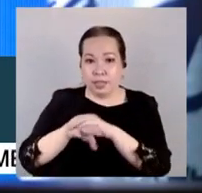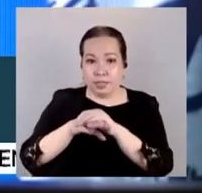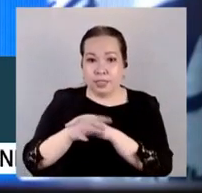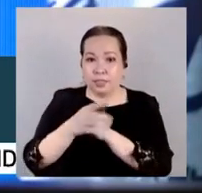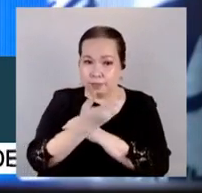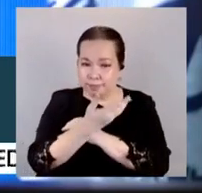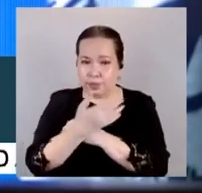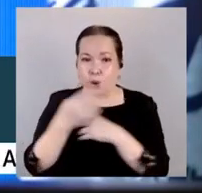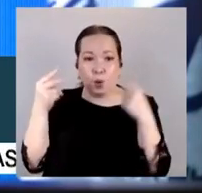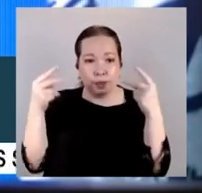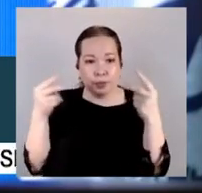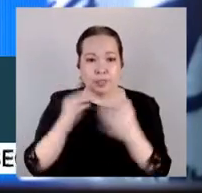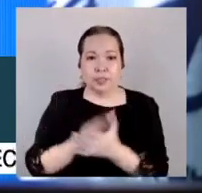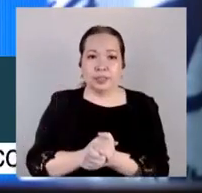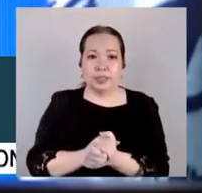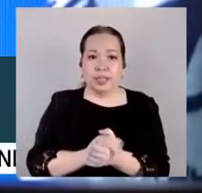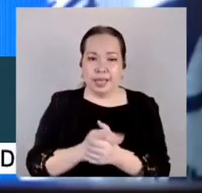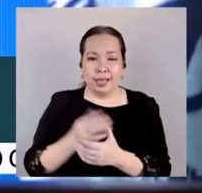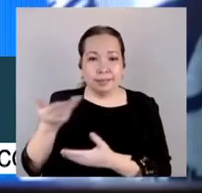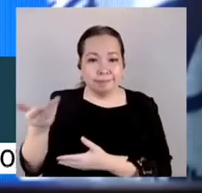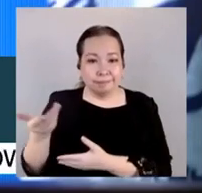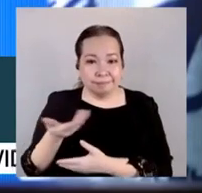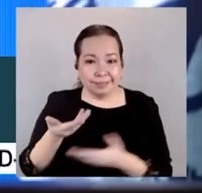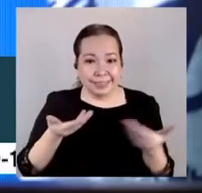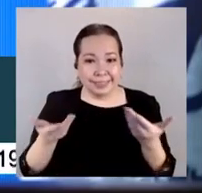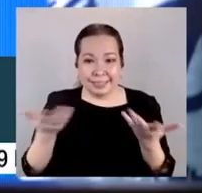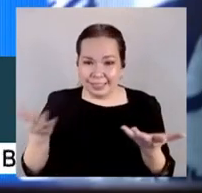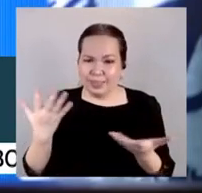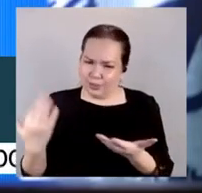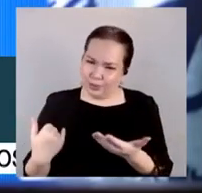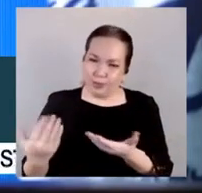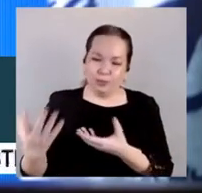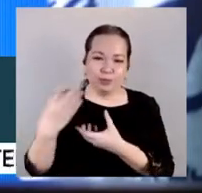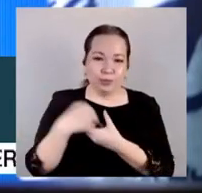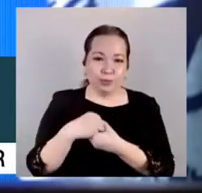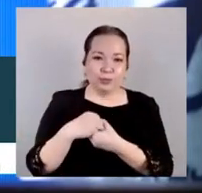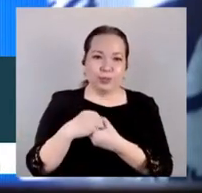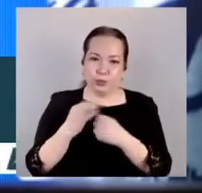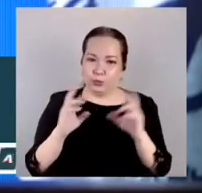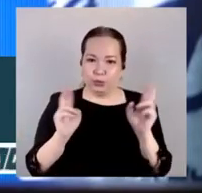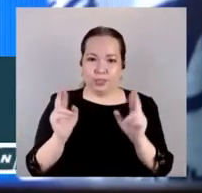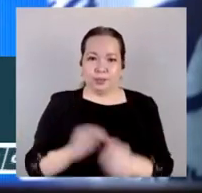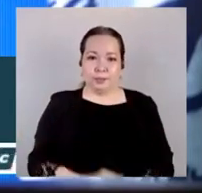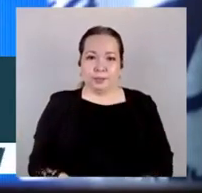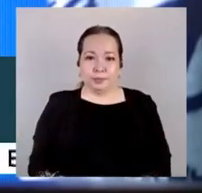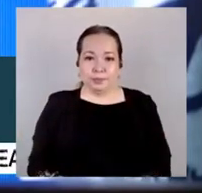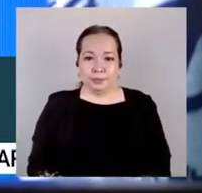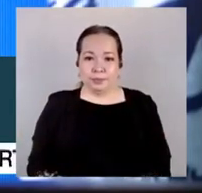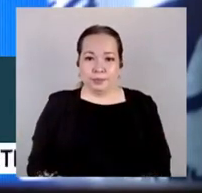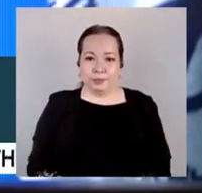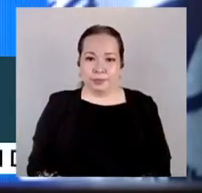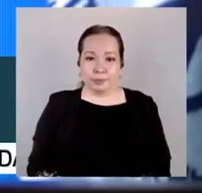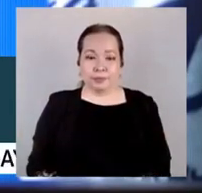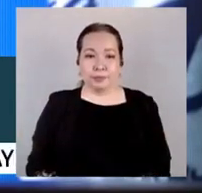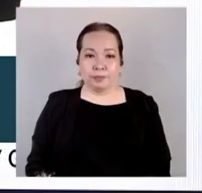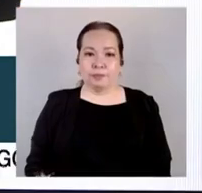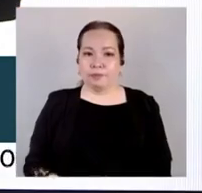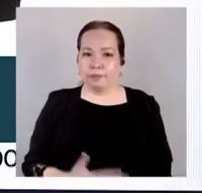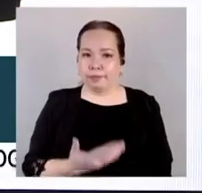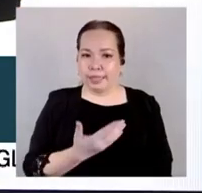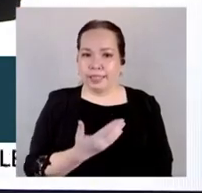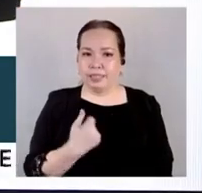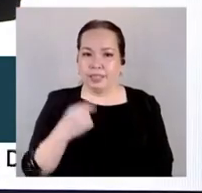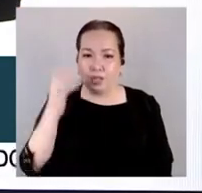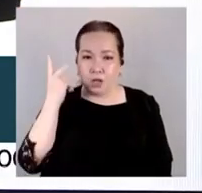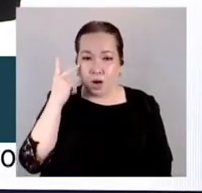website, and we invite everyone to participate once it is launched. Socioeconomic Planning Secretary Carl Chua says they